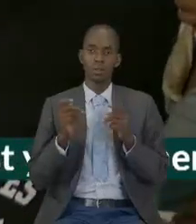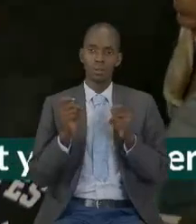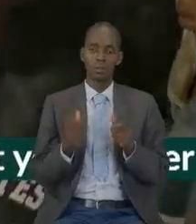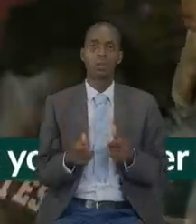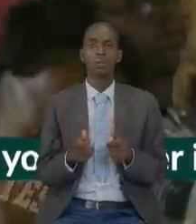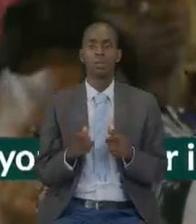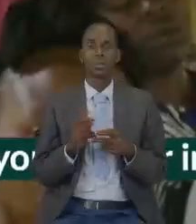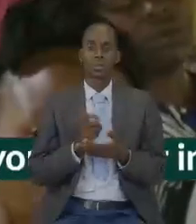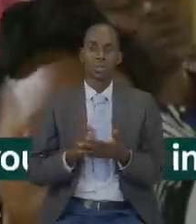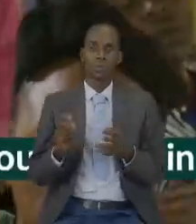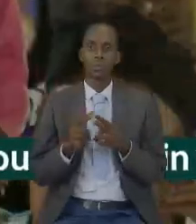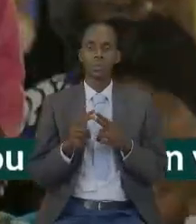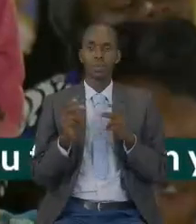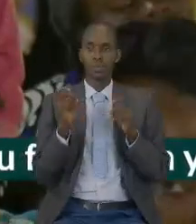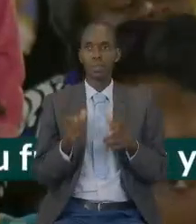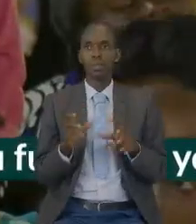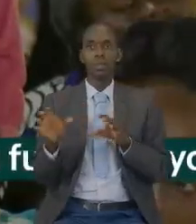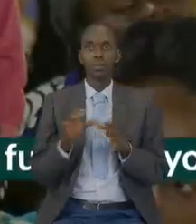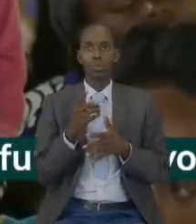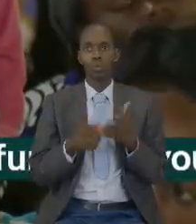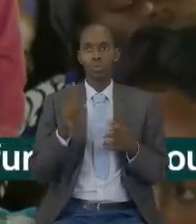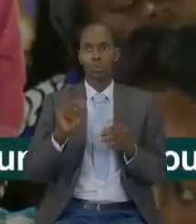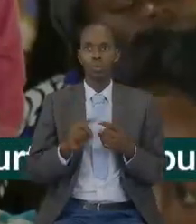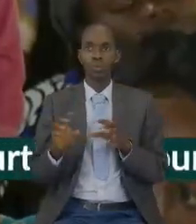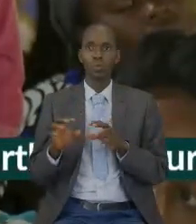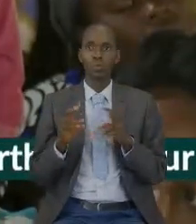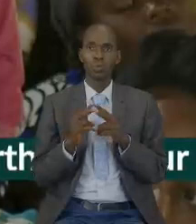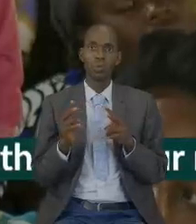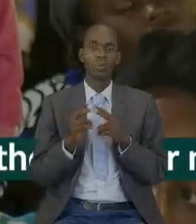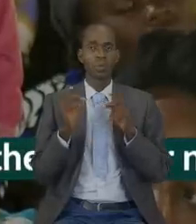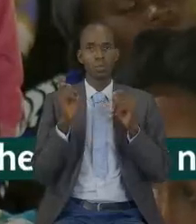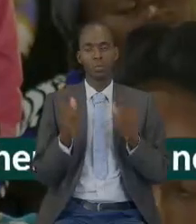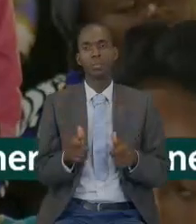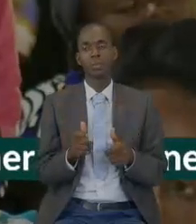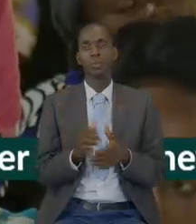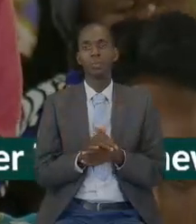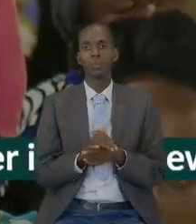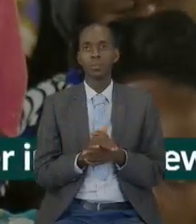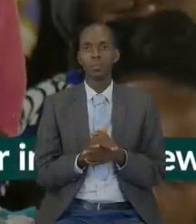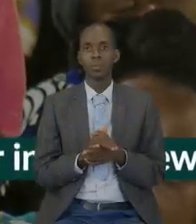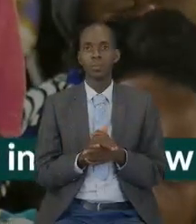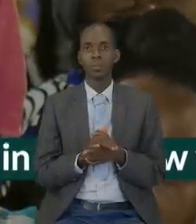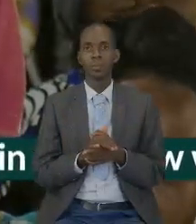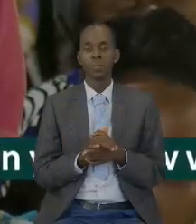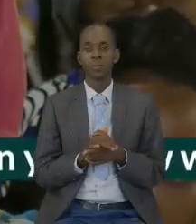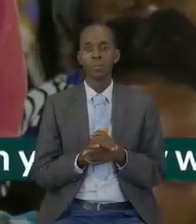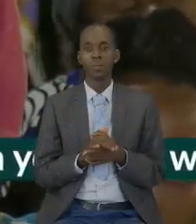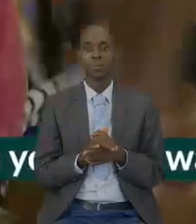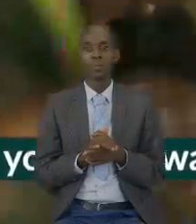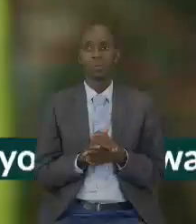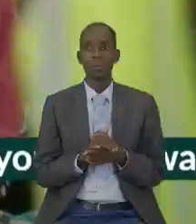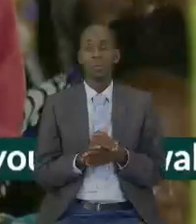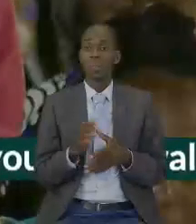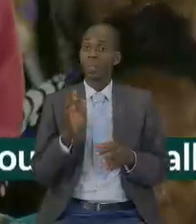see that they are true. Down. Many hands are up, down. Outside the gates, left and